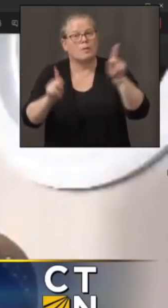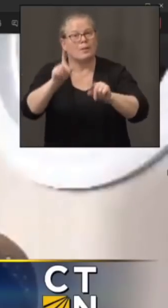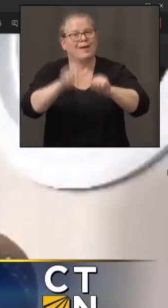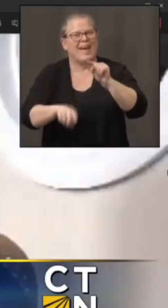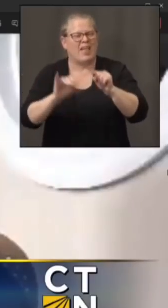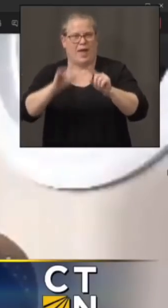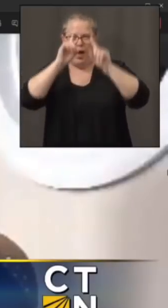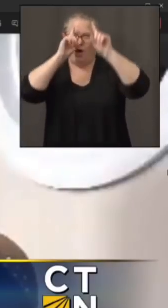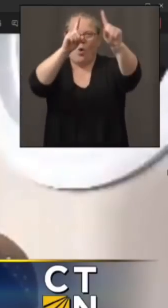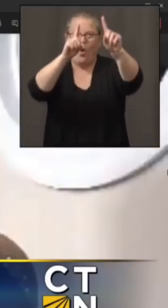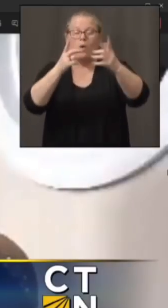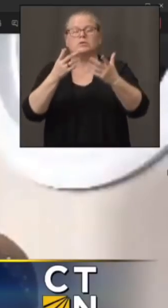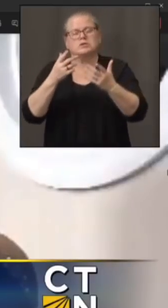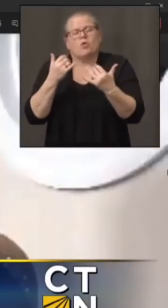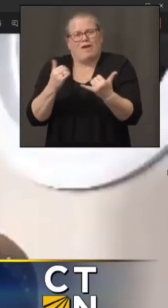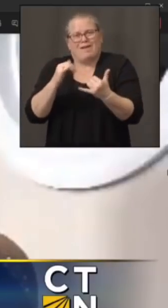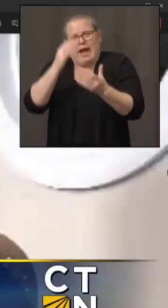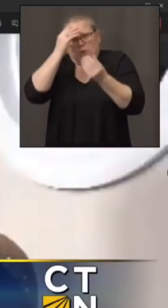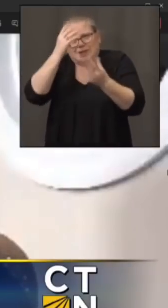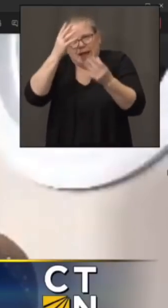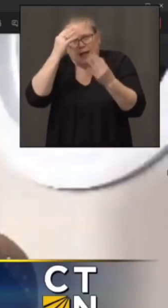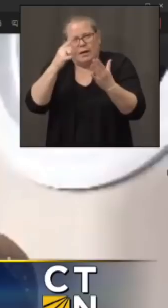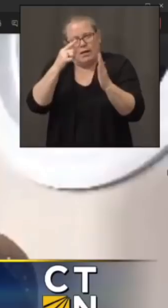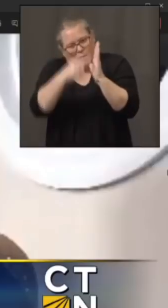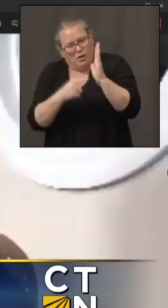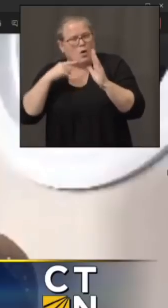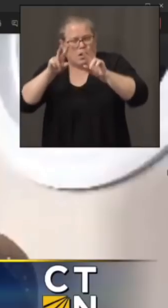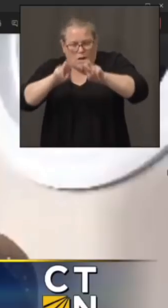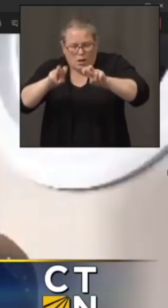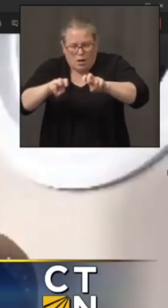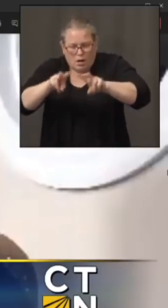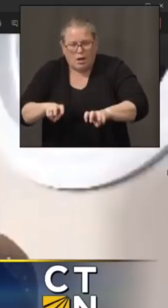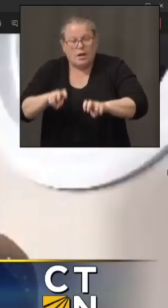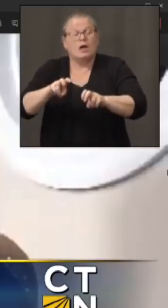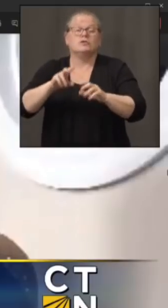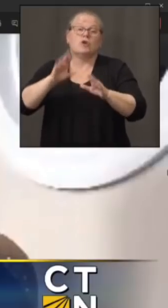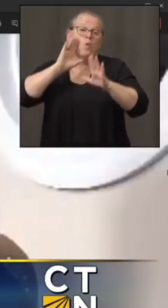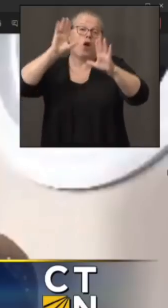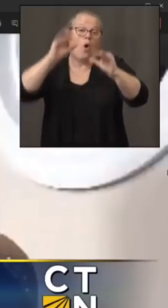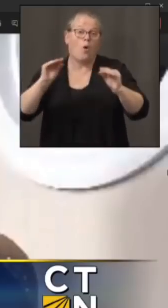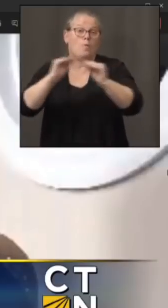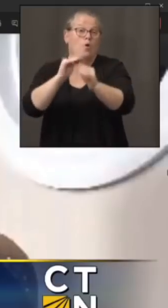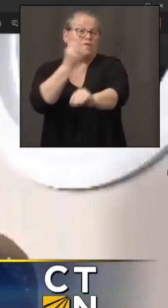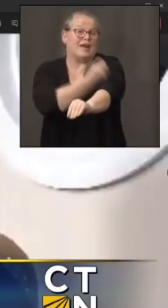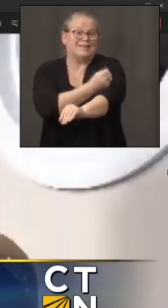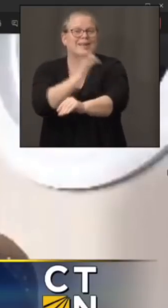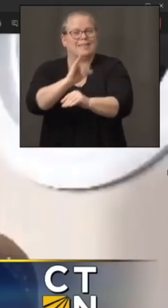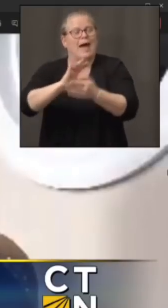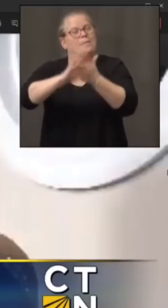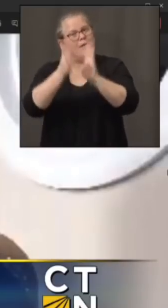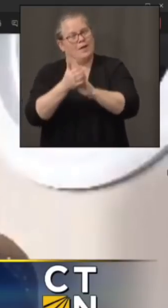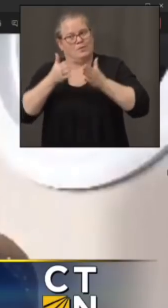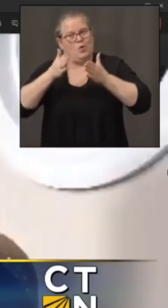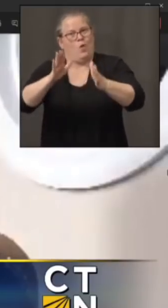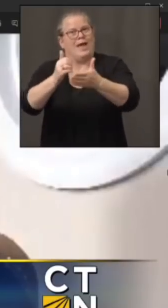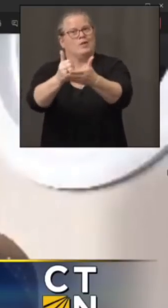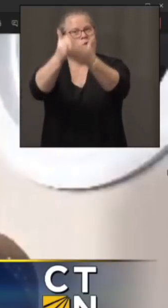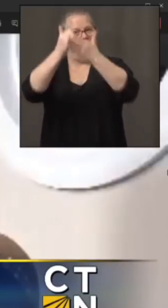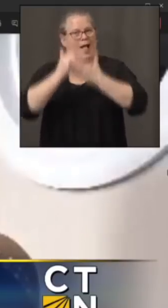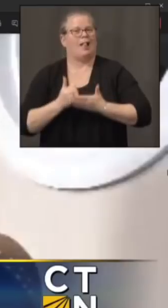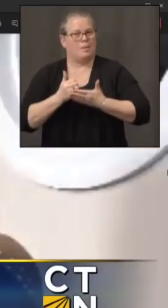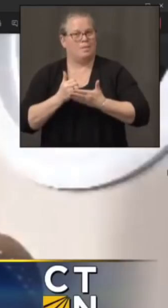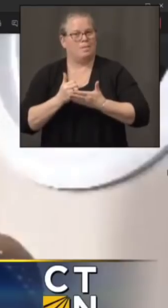we are able to achieve that with these vaccines, with one or more of these vaccines in development, then the vaccine becomes a tool not just to help